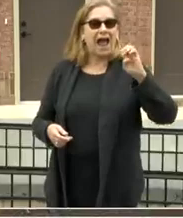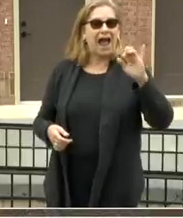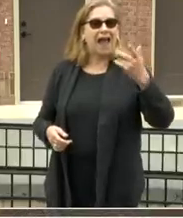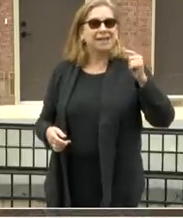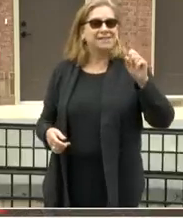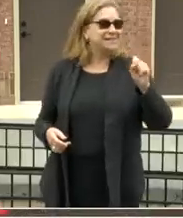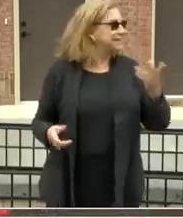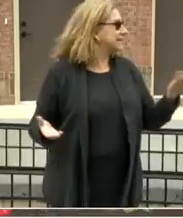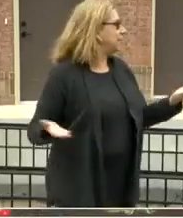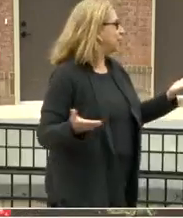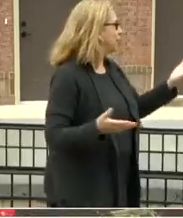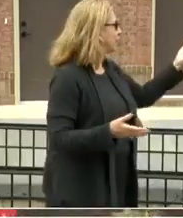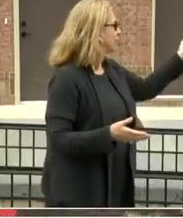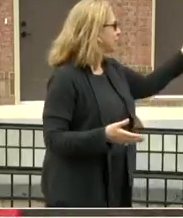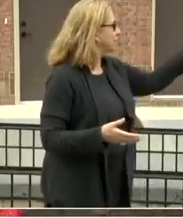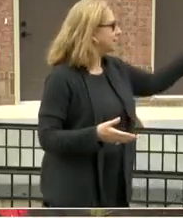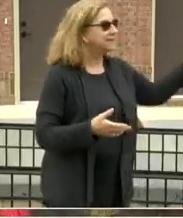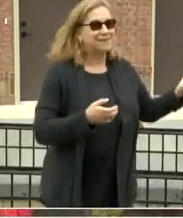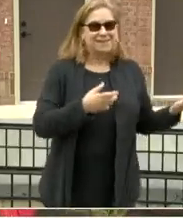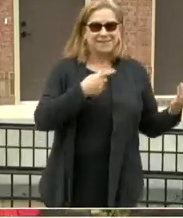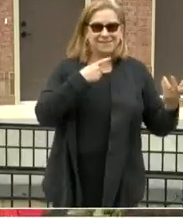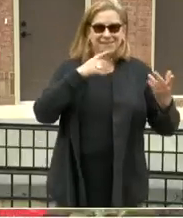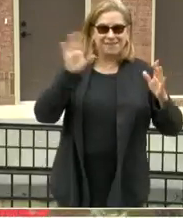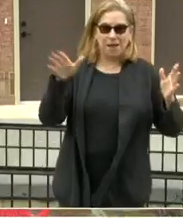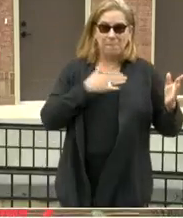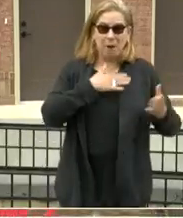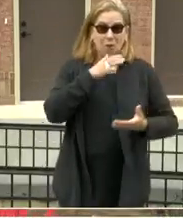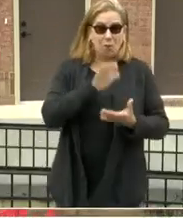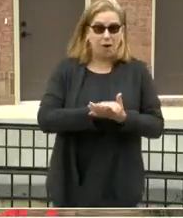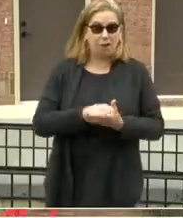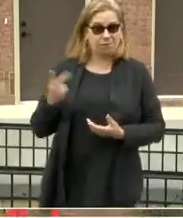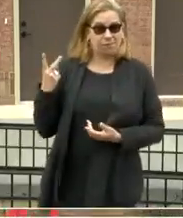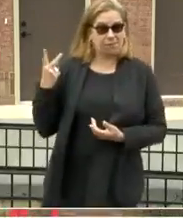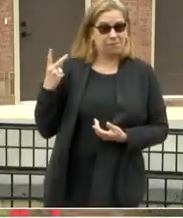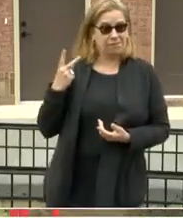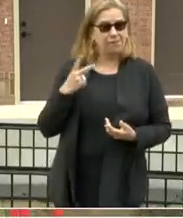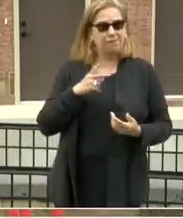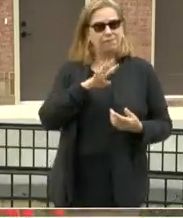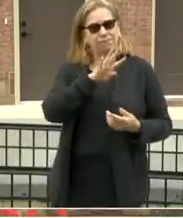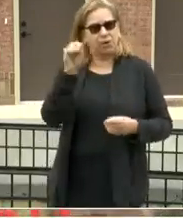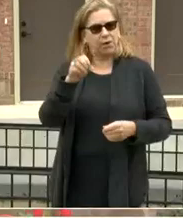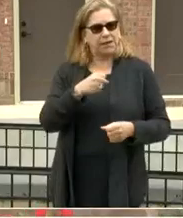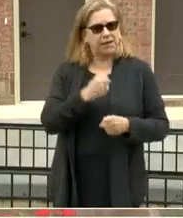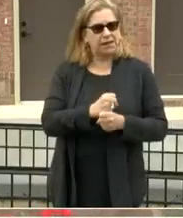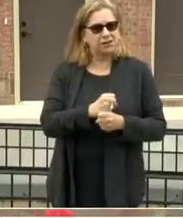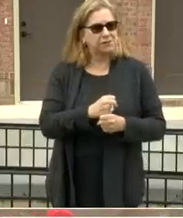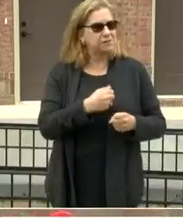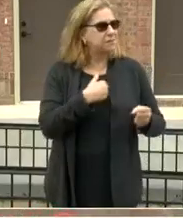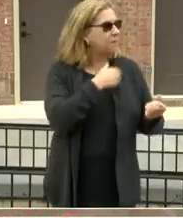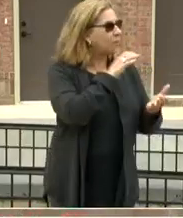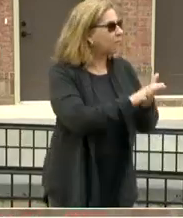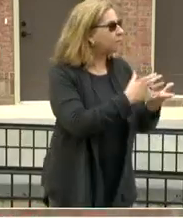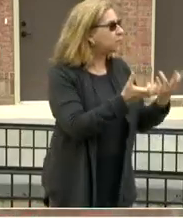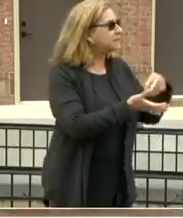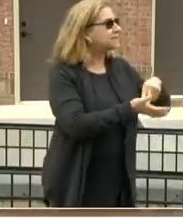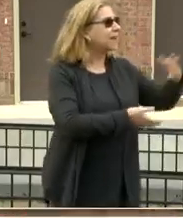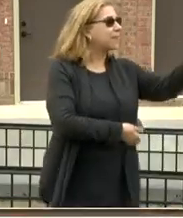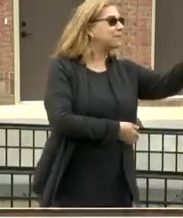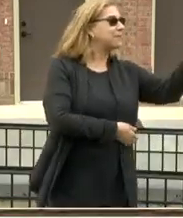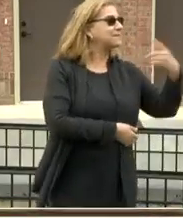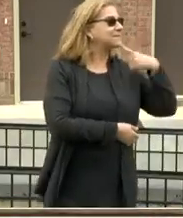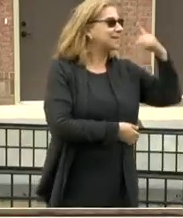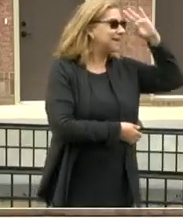Like I said, my wife and I, we've been here over 41 years. My wife, I definitely want her to just stand up where she's somewhere here,